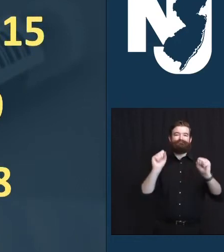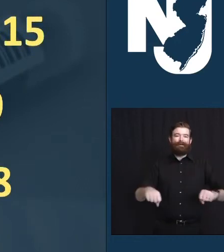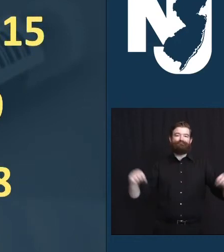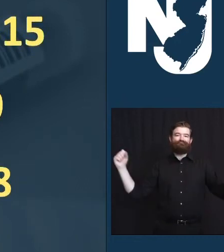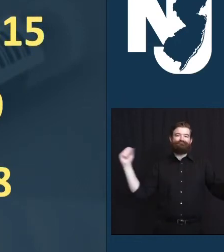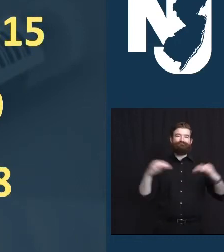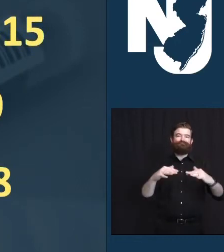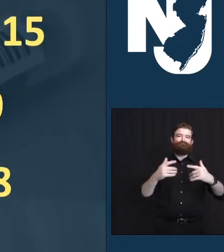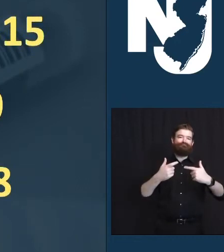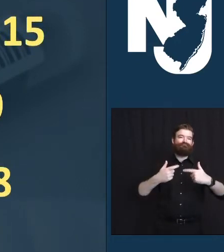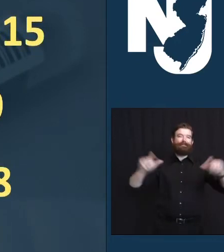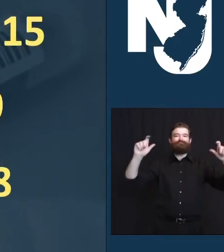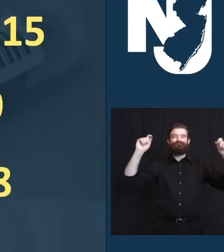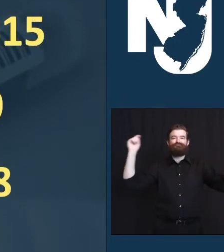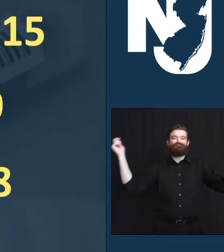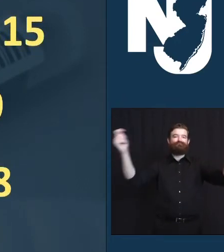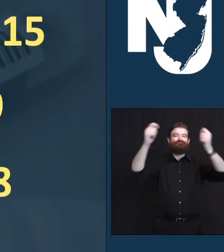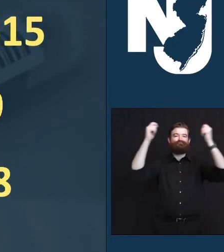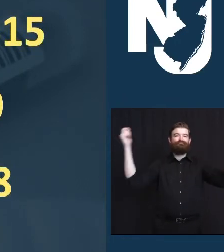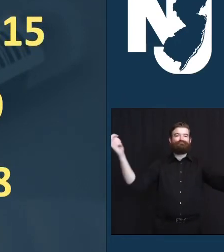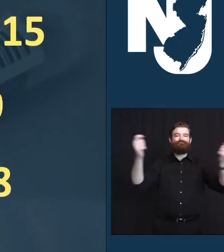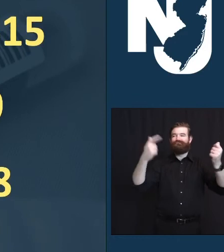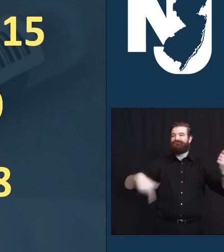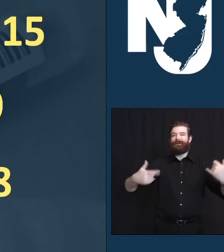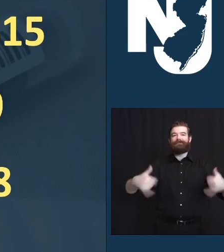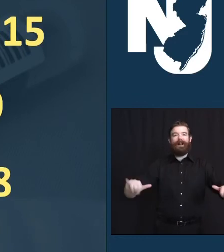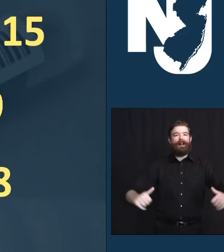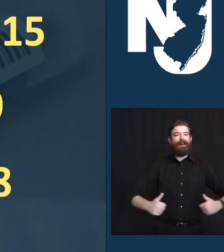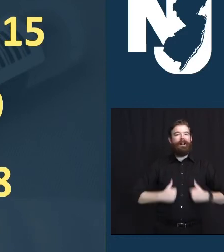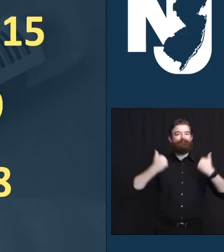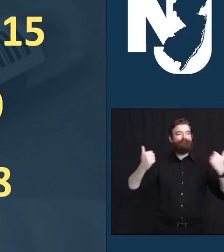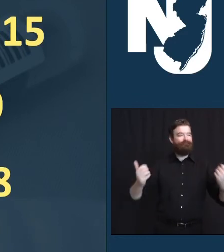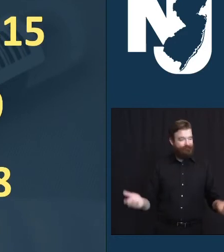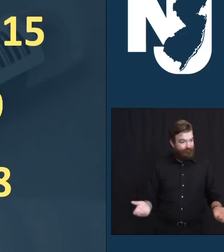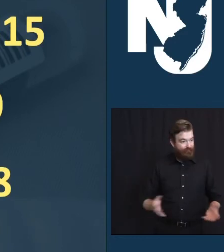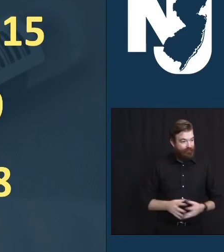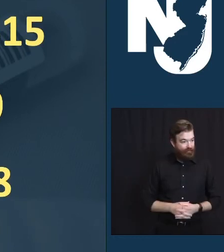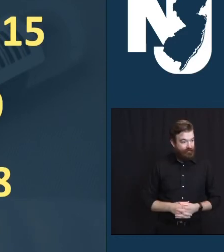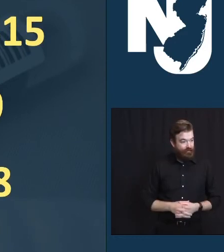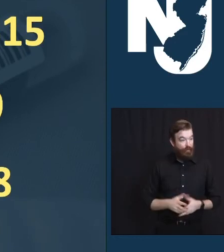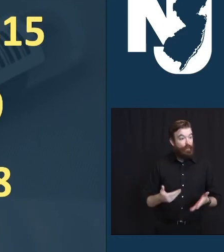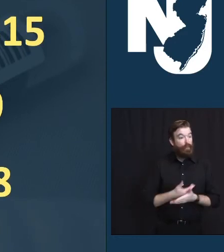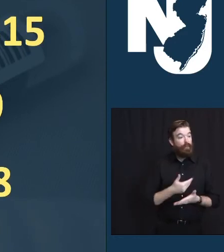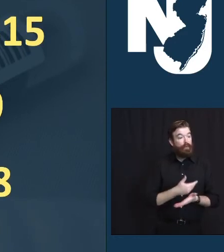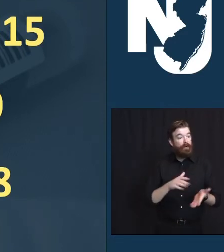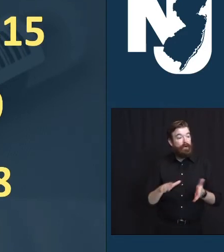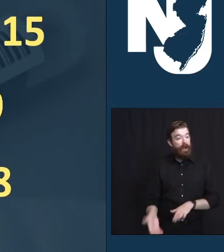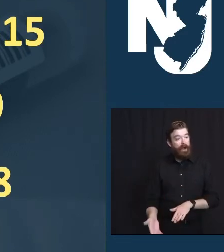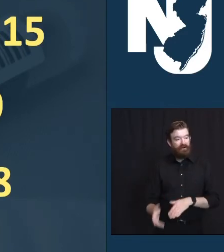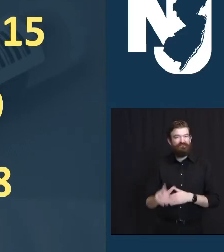are reporting another 29 confirmed COVID-related deaths, when our total